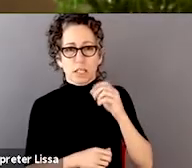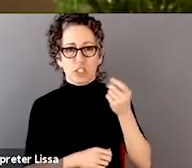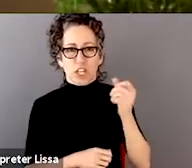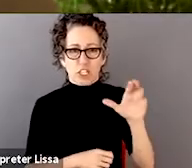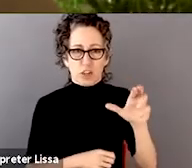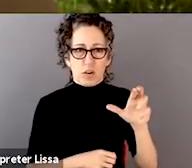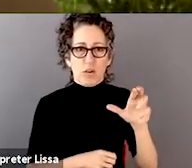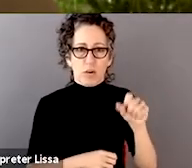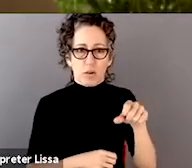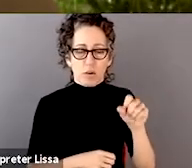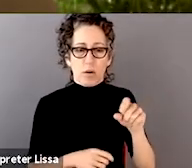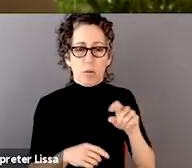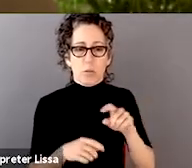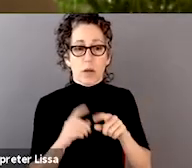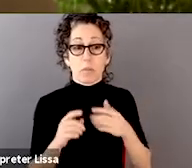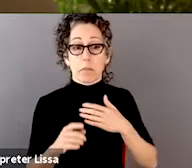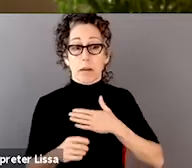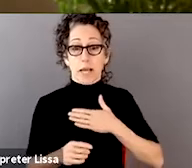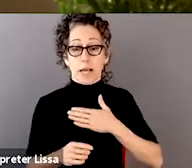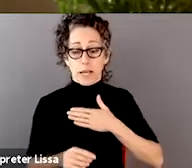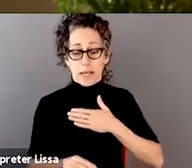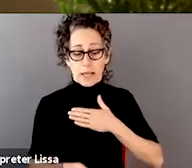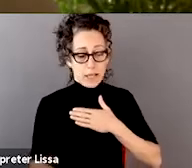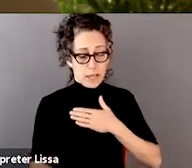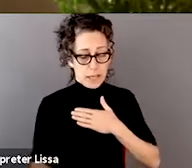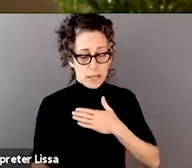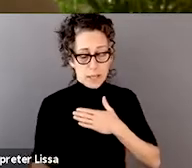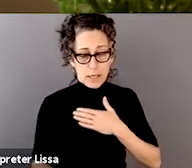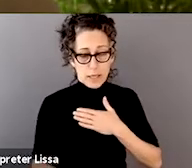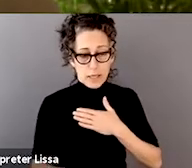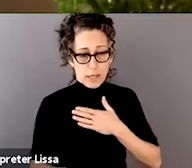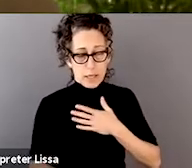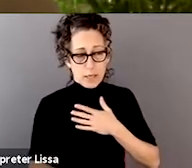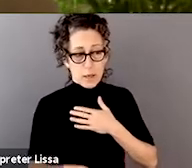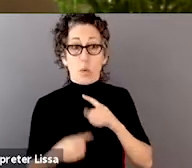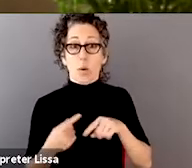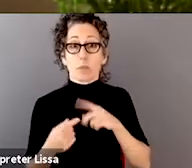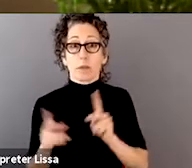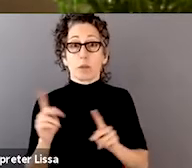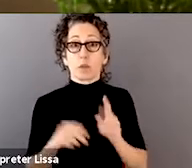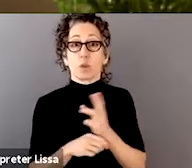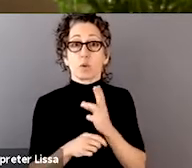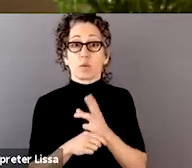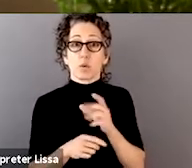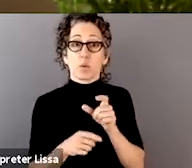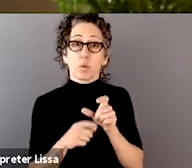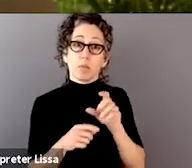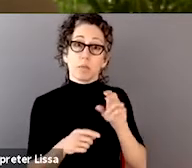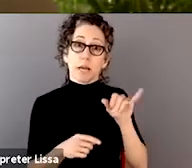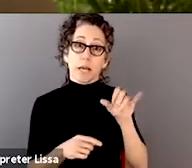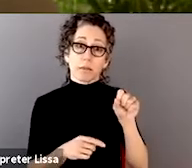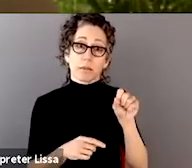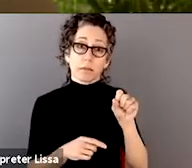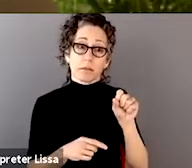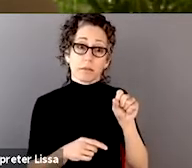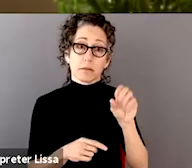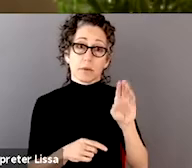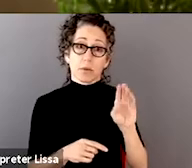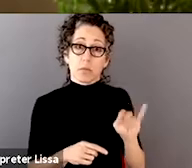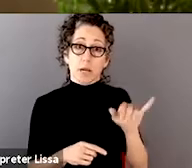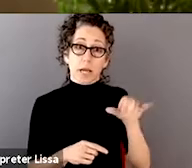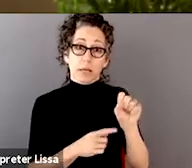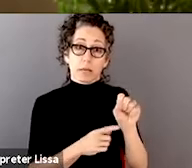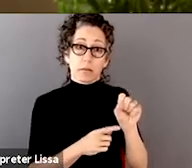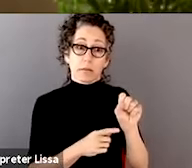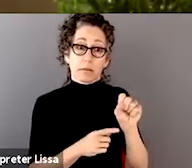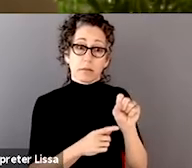But yeah, I think my when people use the word bias, or when we use the word bias in our work,